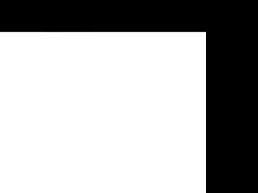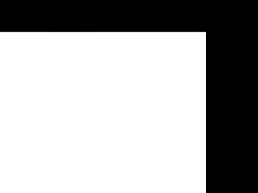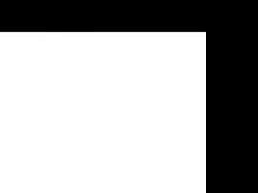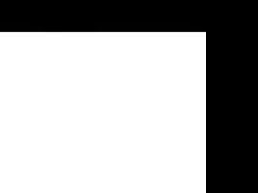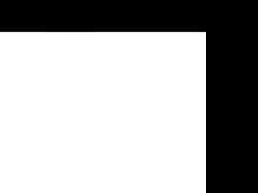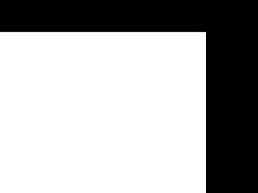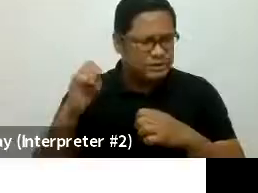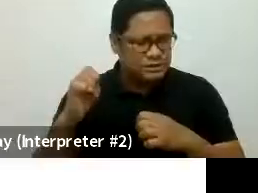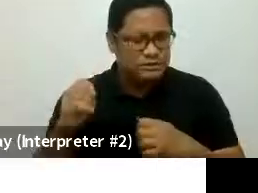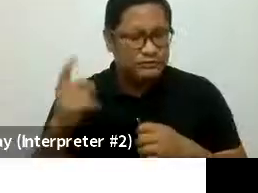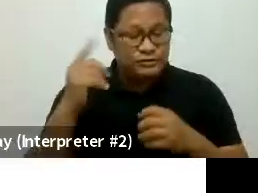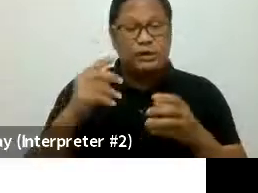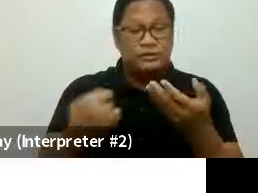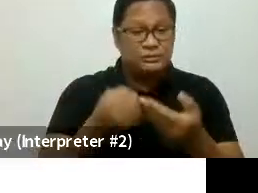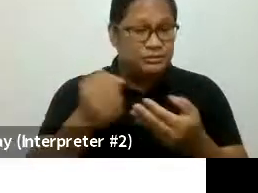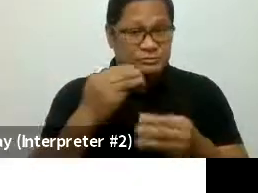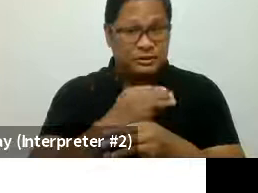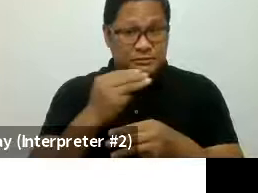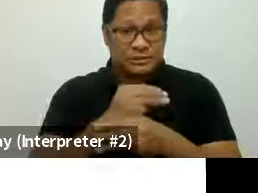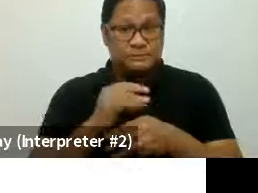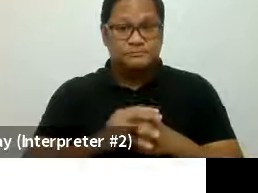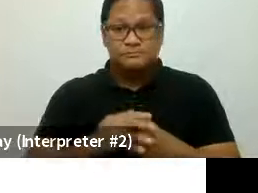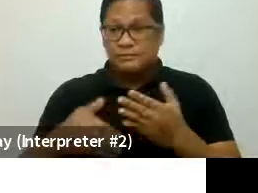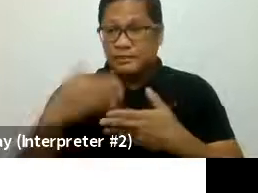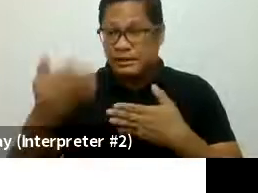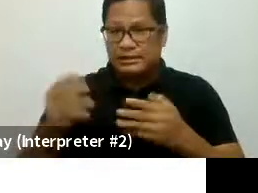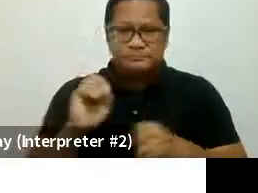UHC and health financing. And we have the next slide, please.